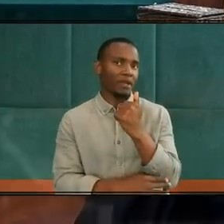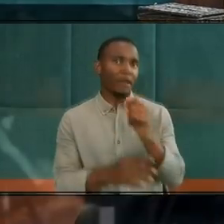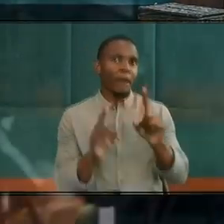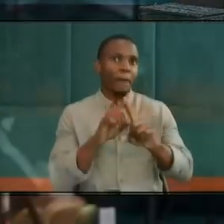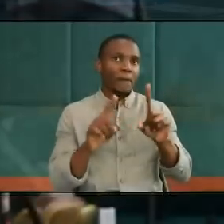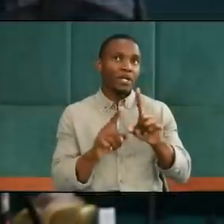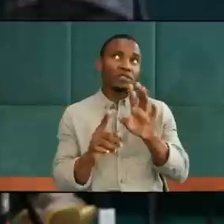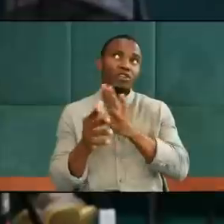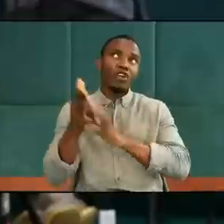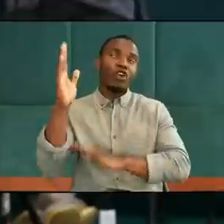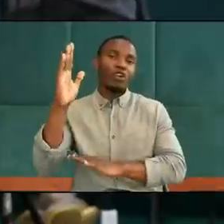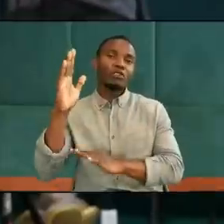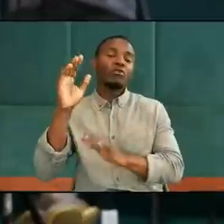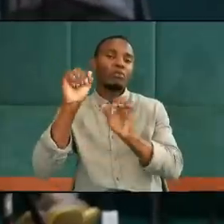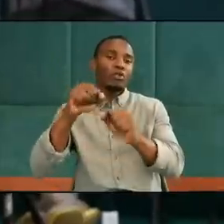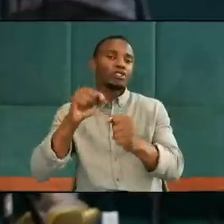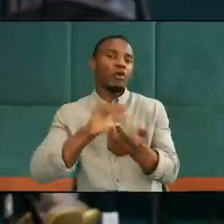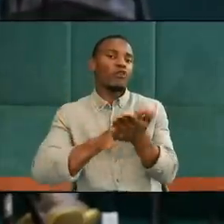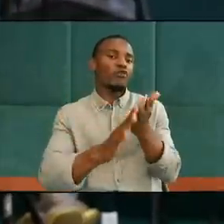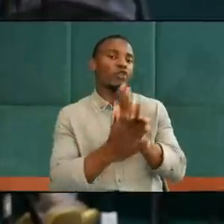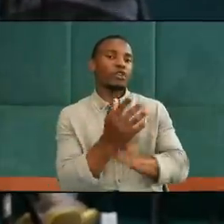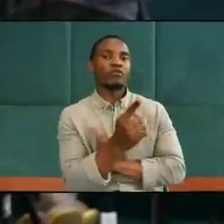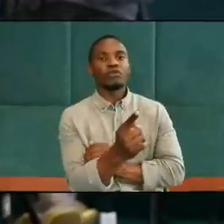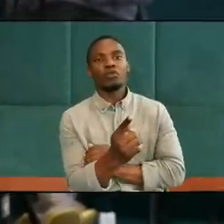keep malice with you.